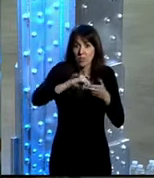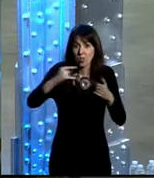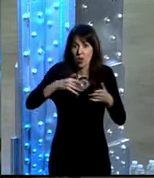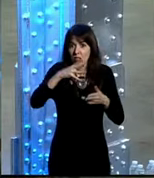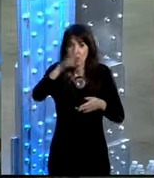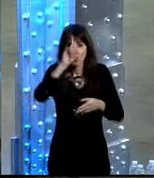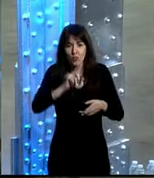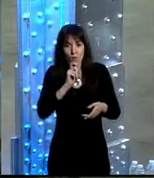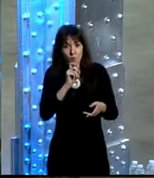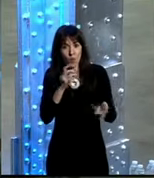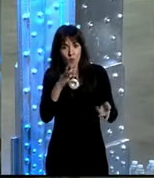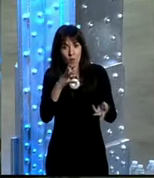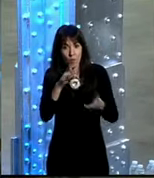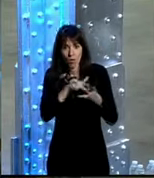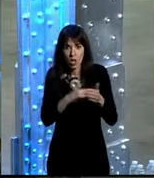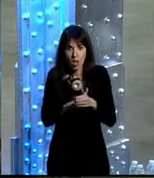in terms of technology, because we